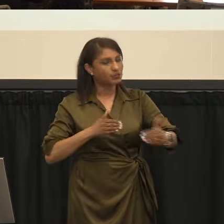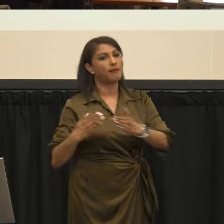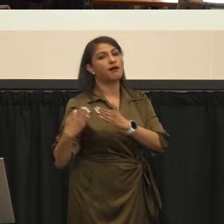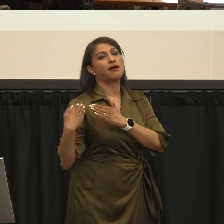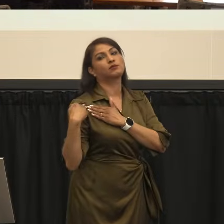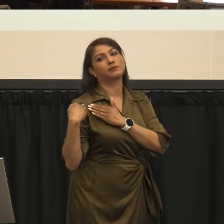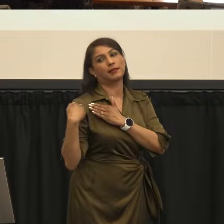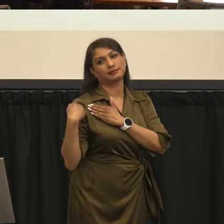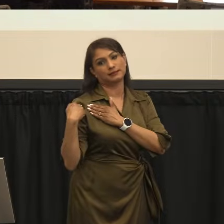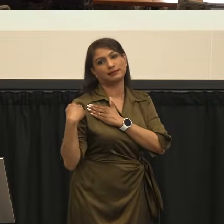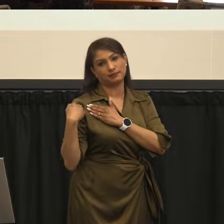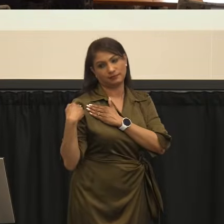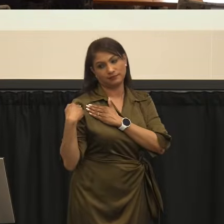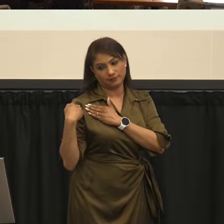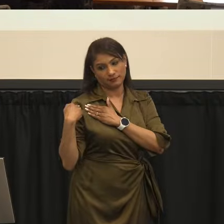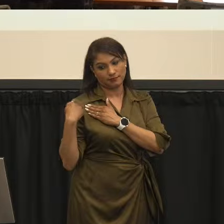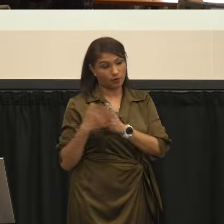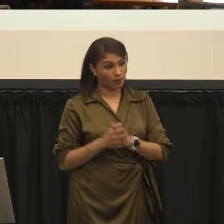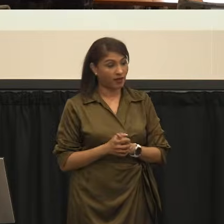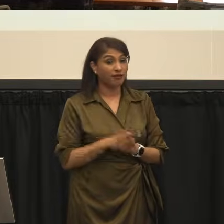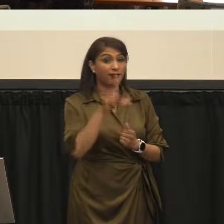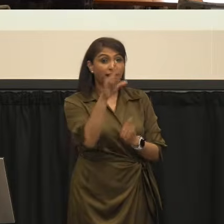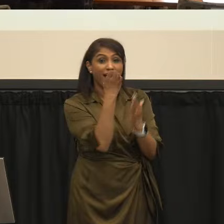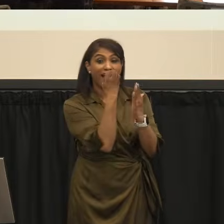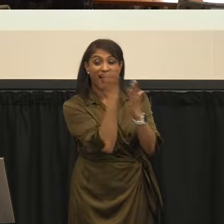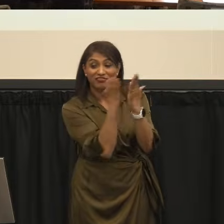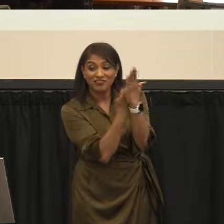be passed on.